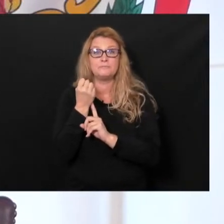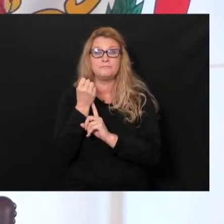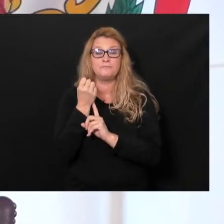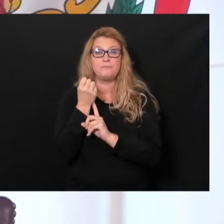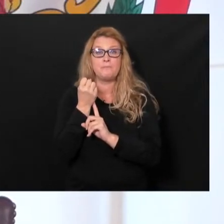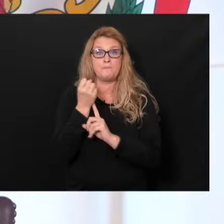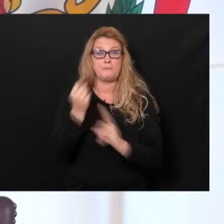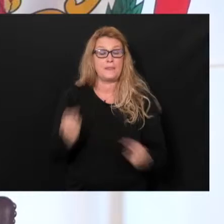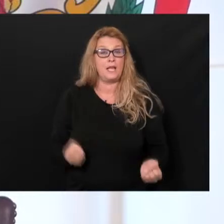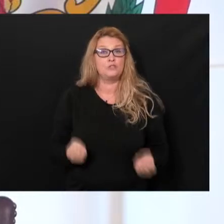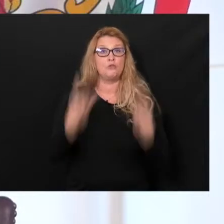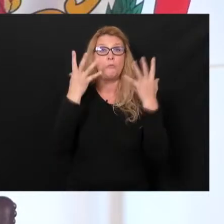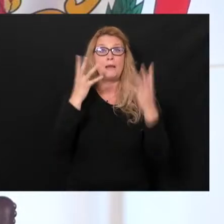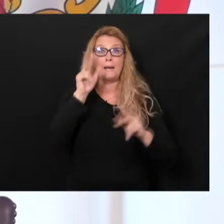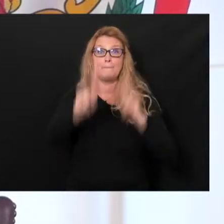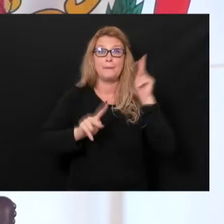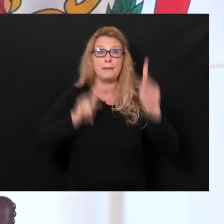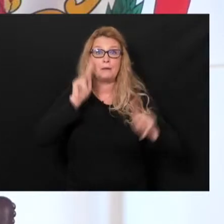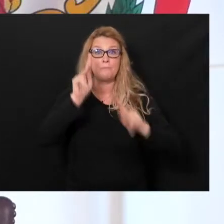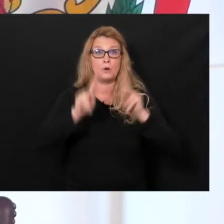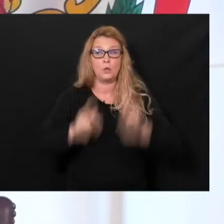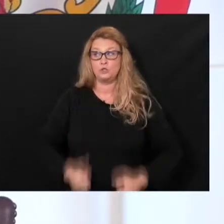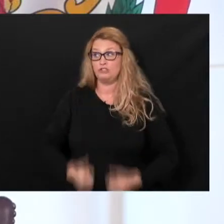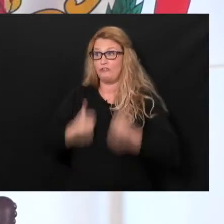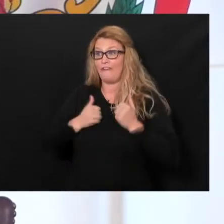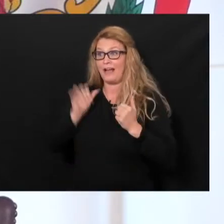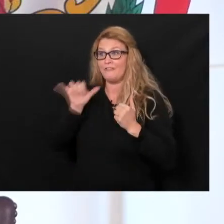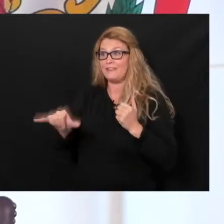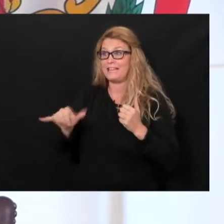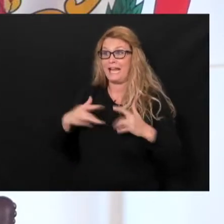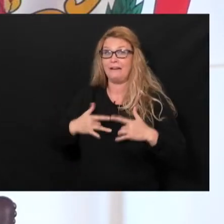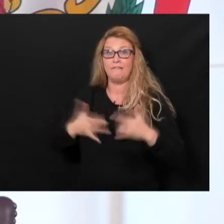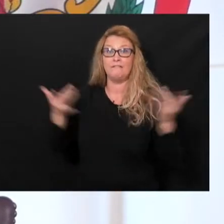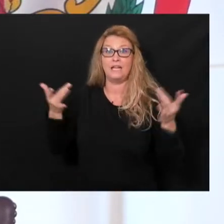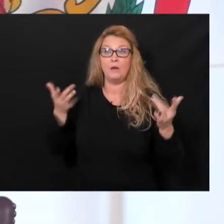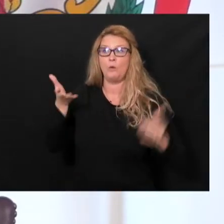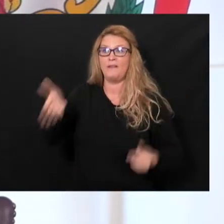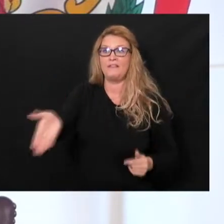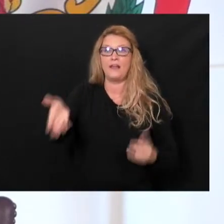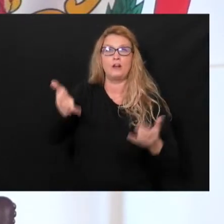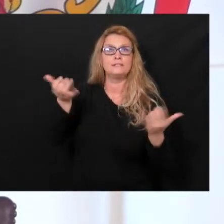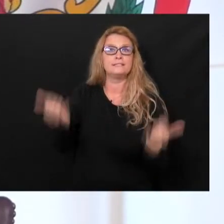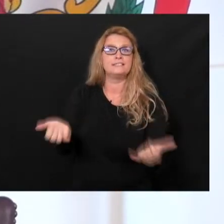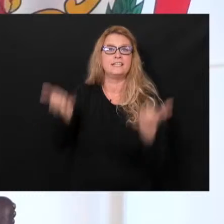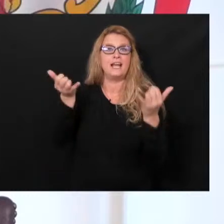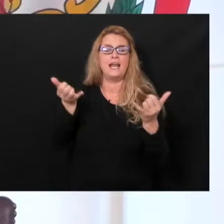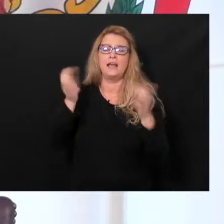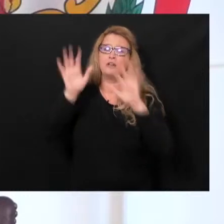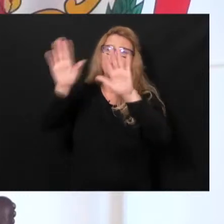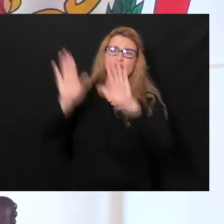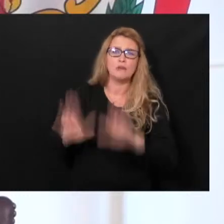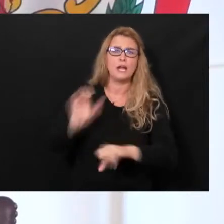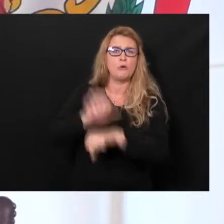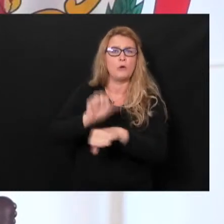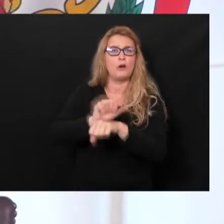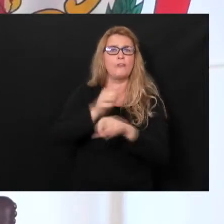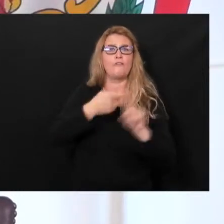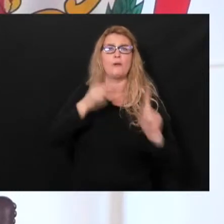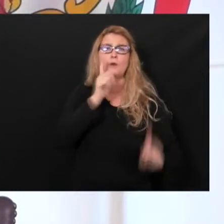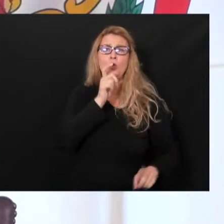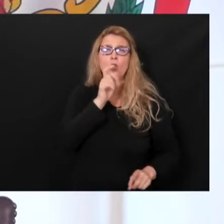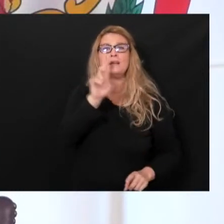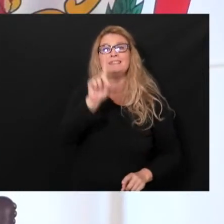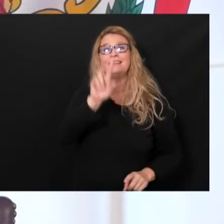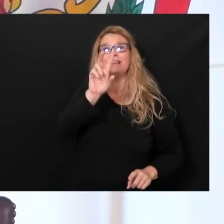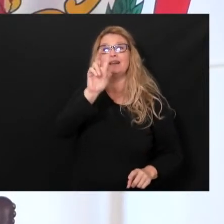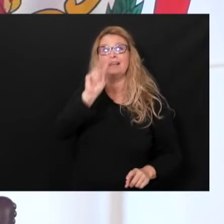you know, so many people that were survivors were down there today. You know, the great work of our DNR and everything, and